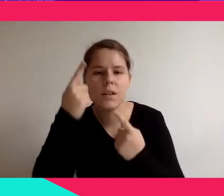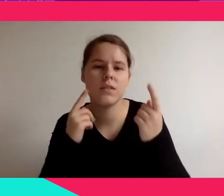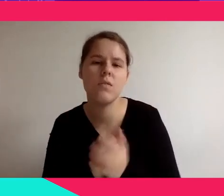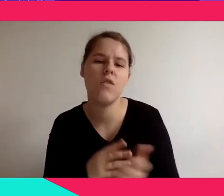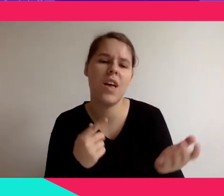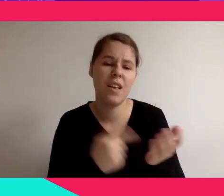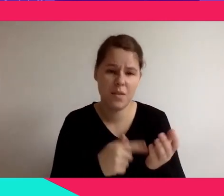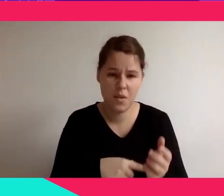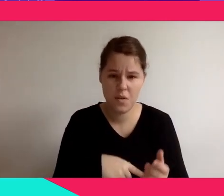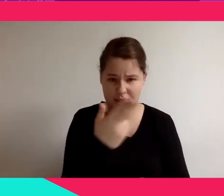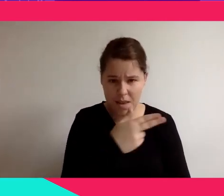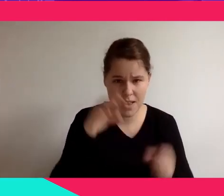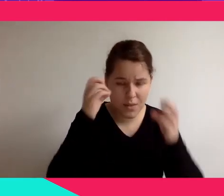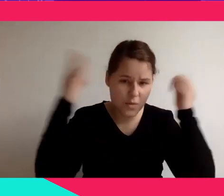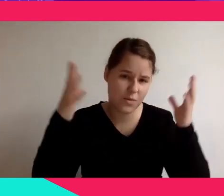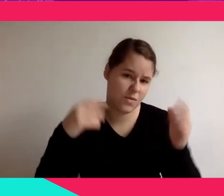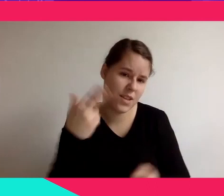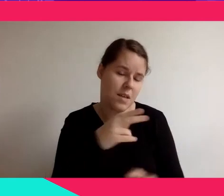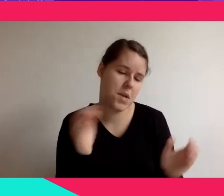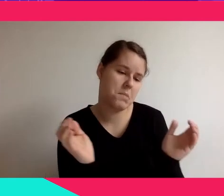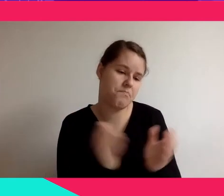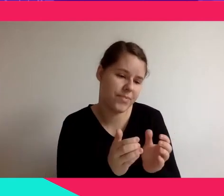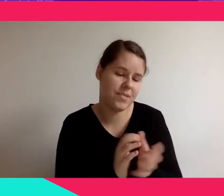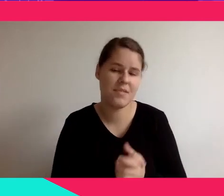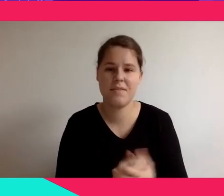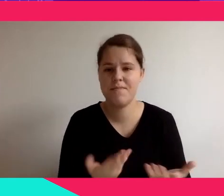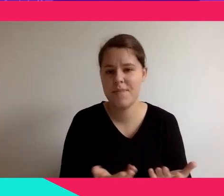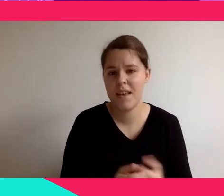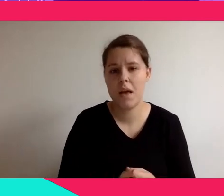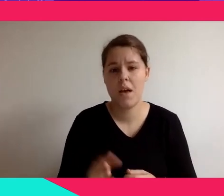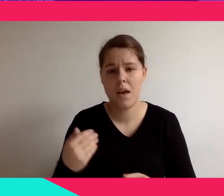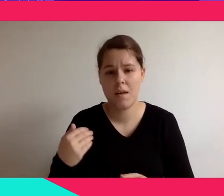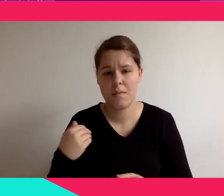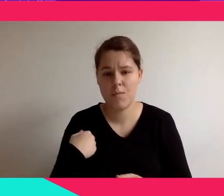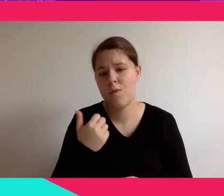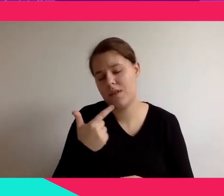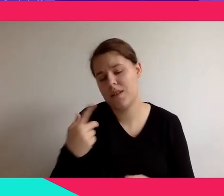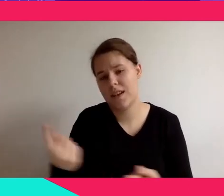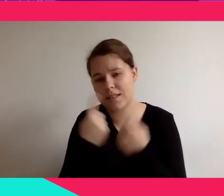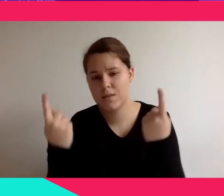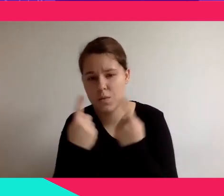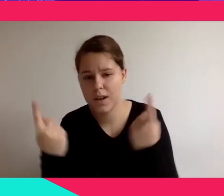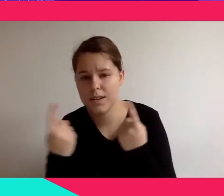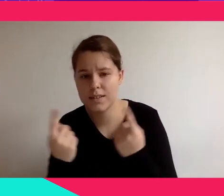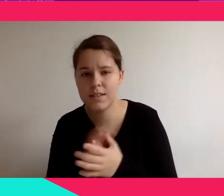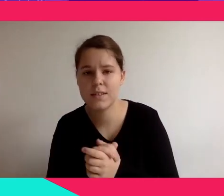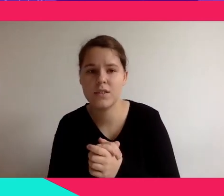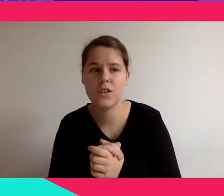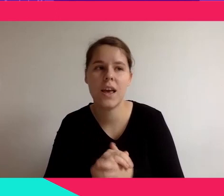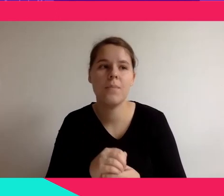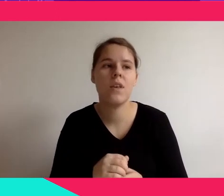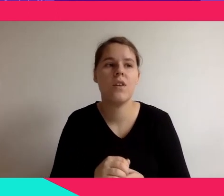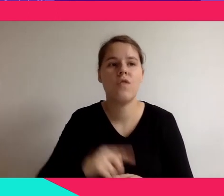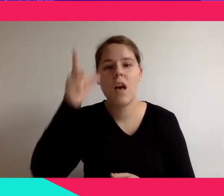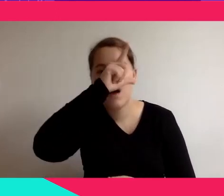some incidents where other Wikipedia editors have questioned, is this topic about,